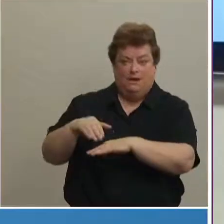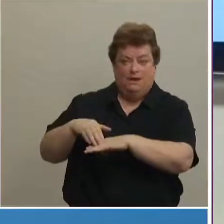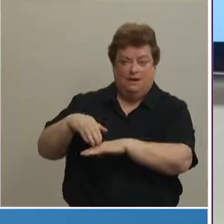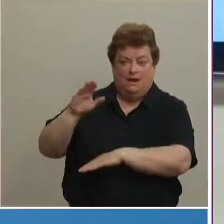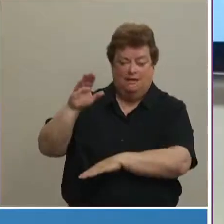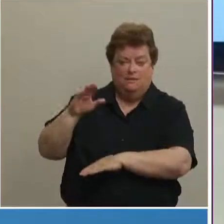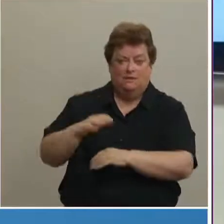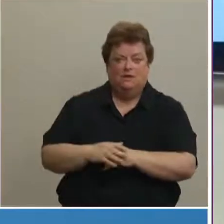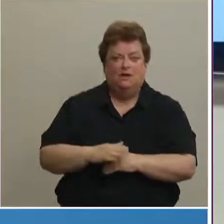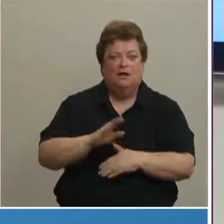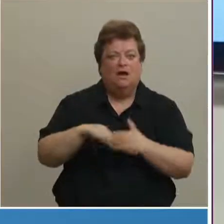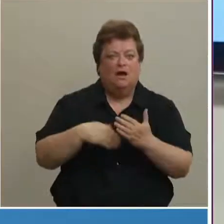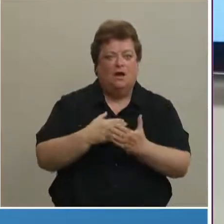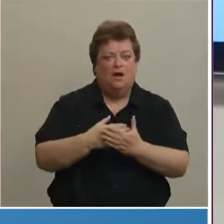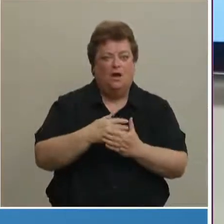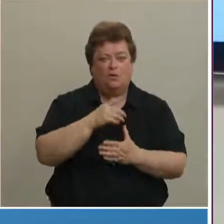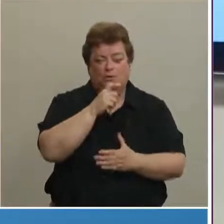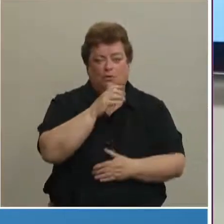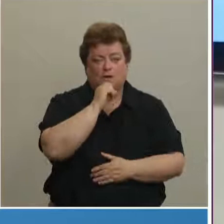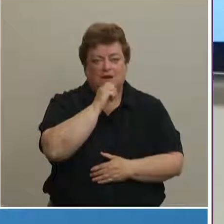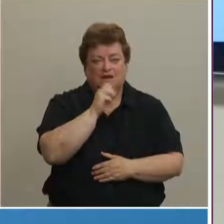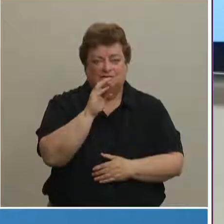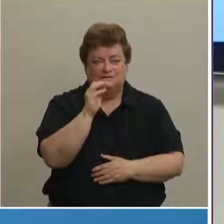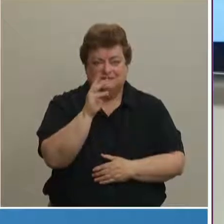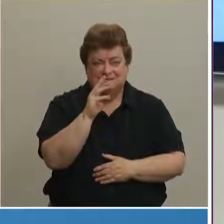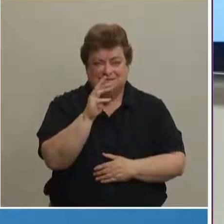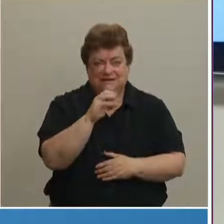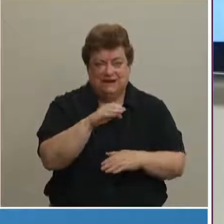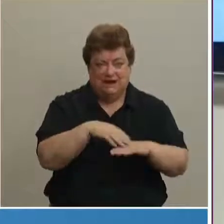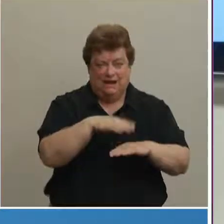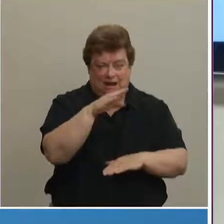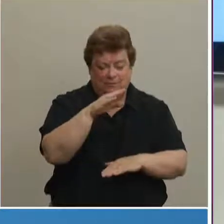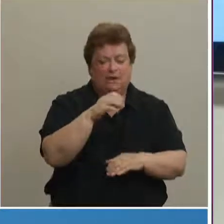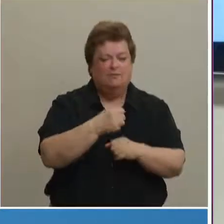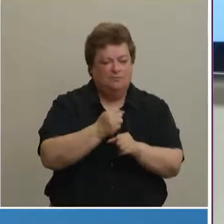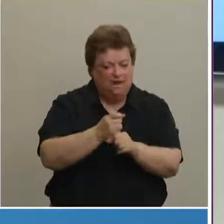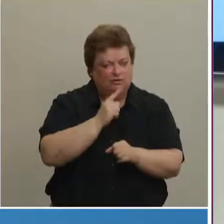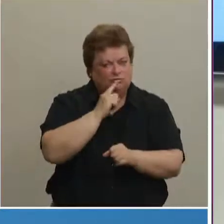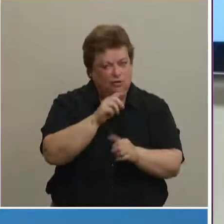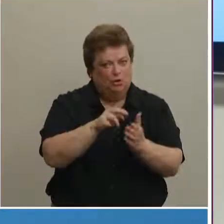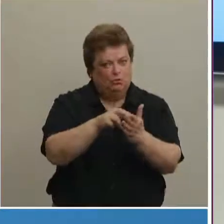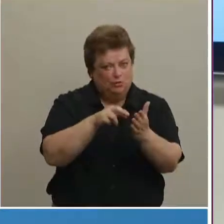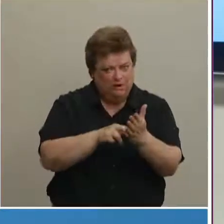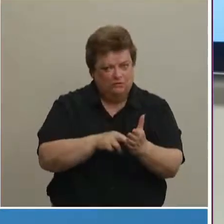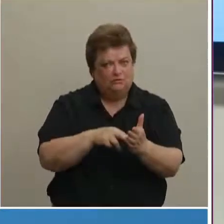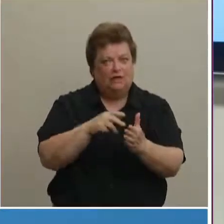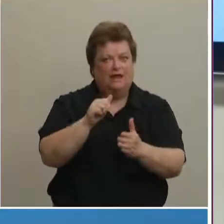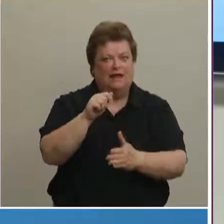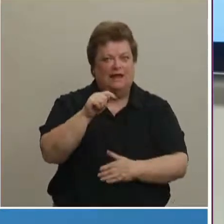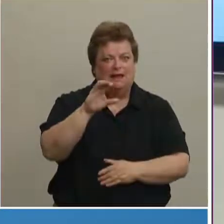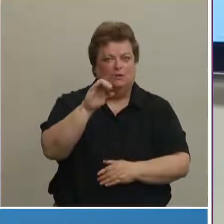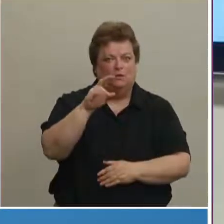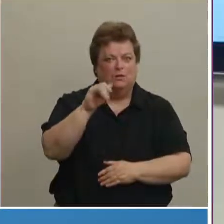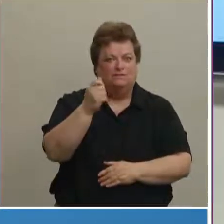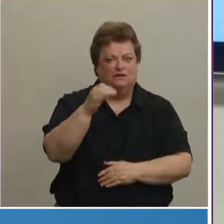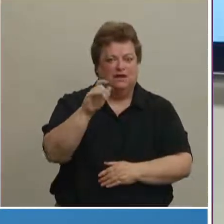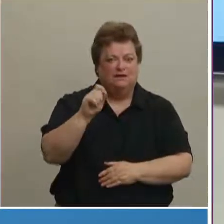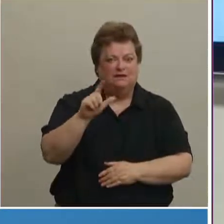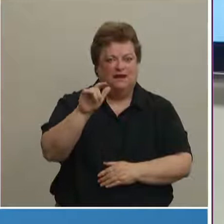All residents age 16 and up should make sure that they are registered for vaccine at